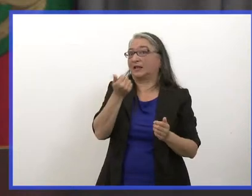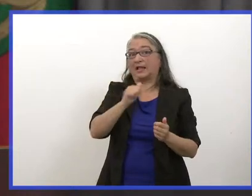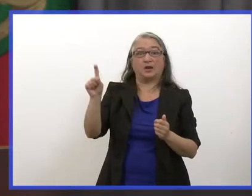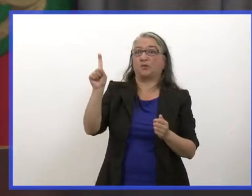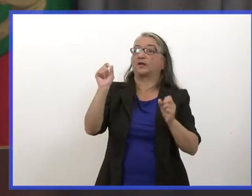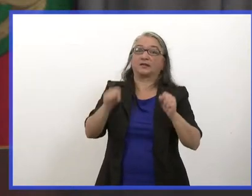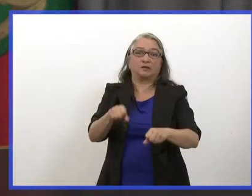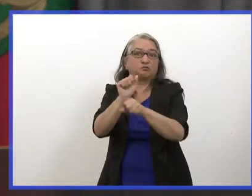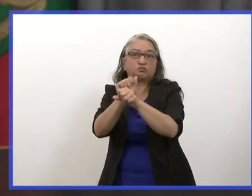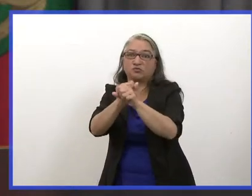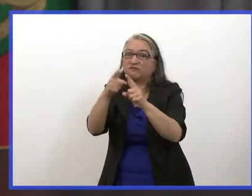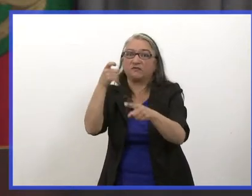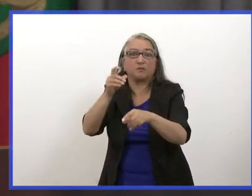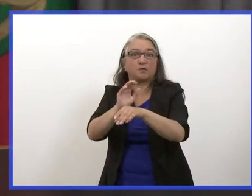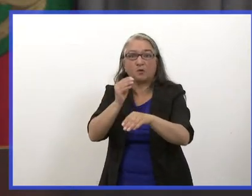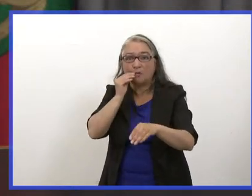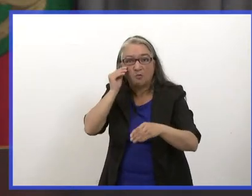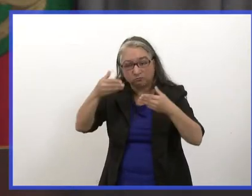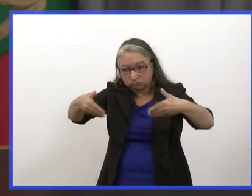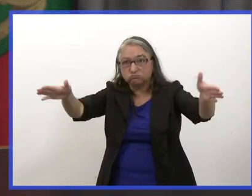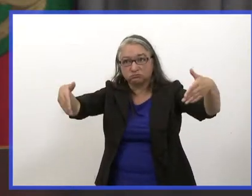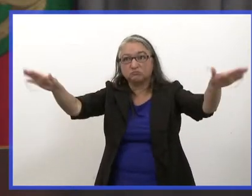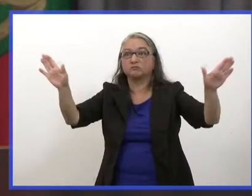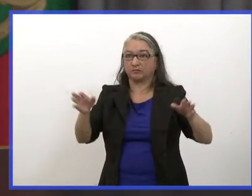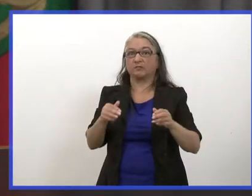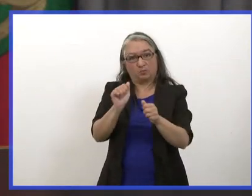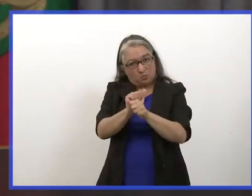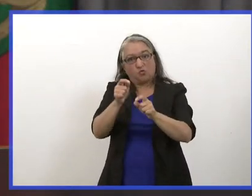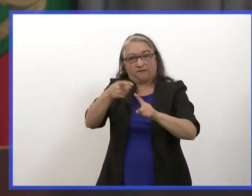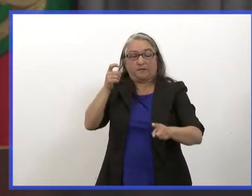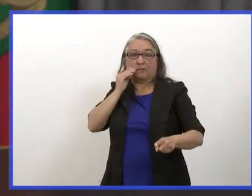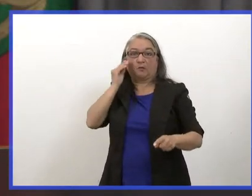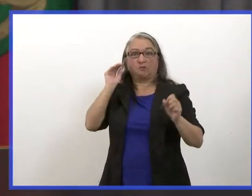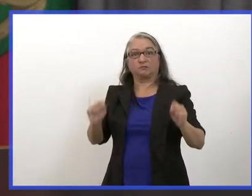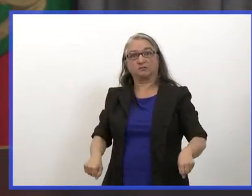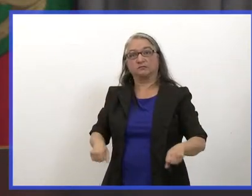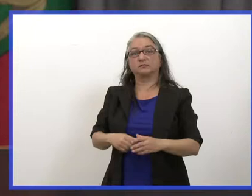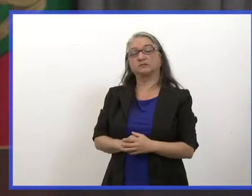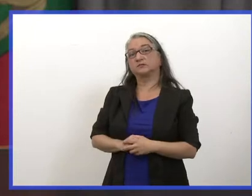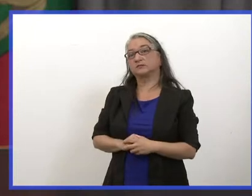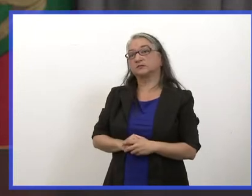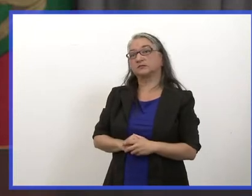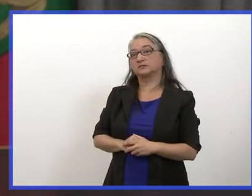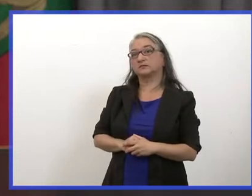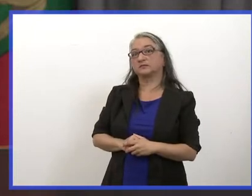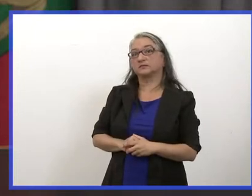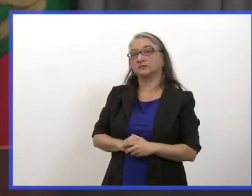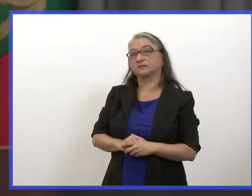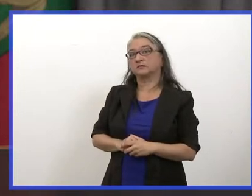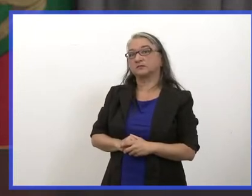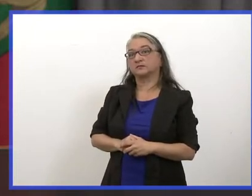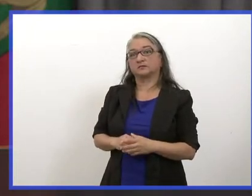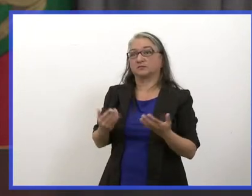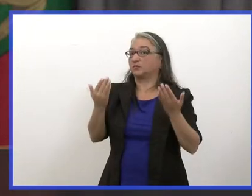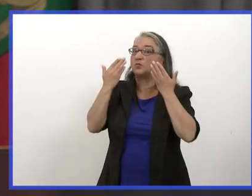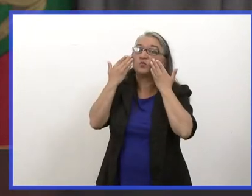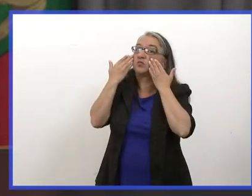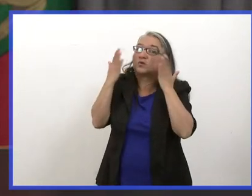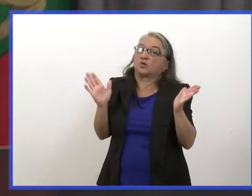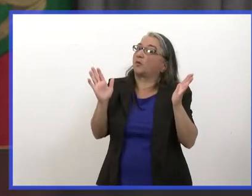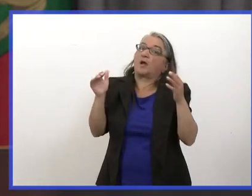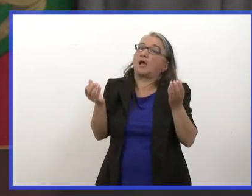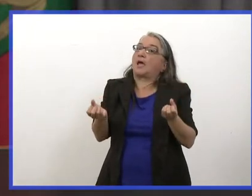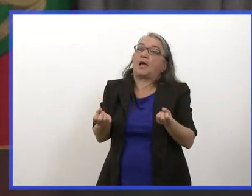get them remote right now. We have many weeks looking ahead of us here, so we need all Manitobans to do their